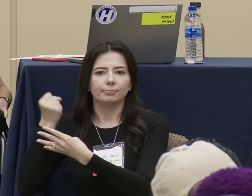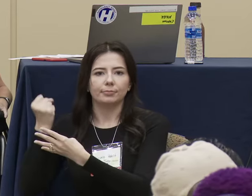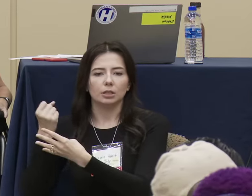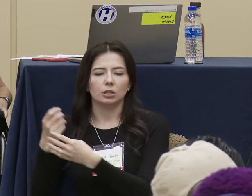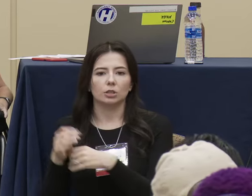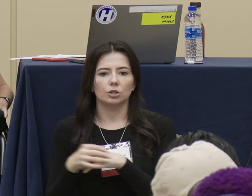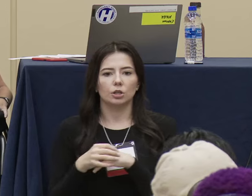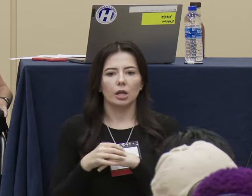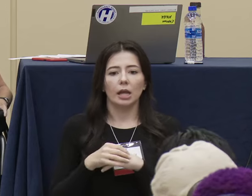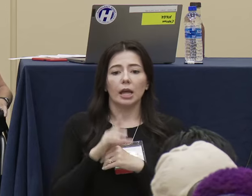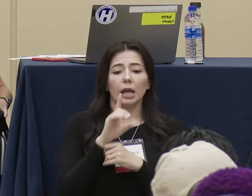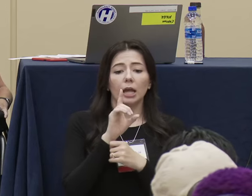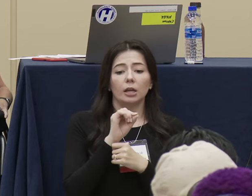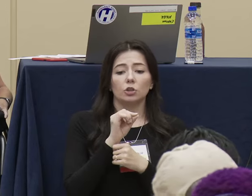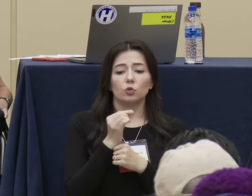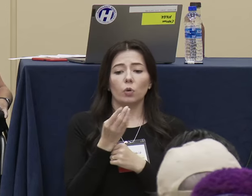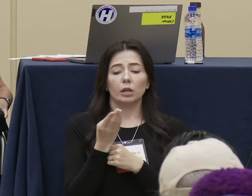2015.